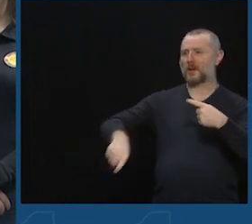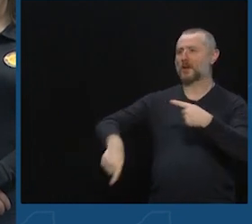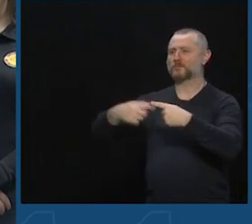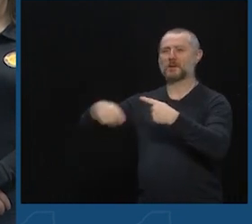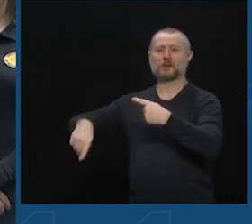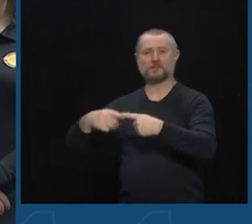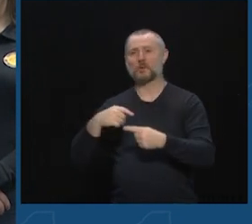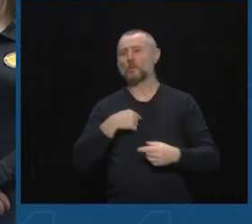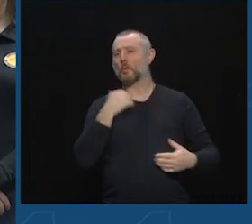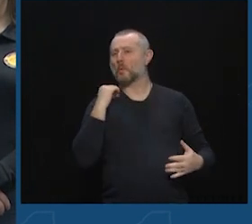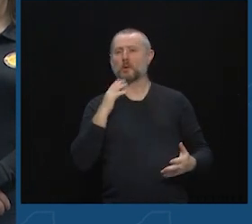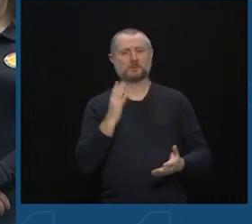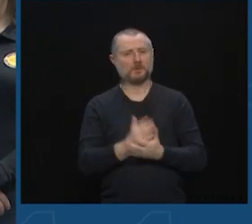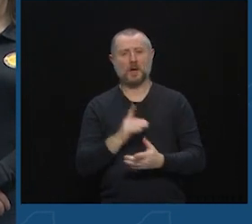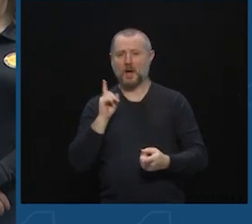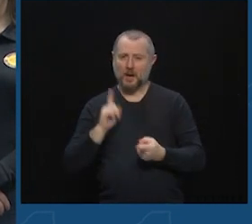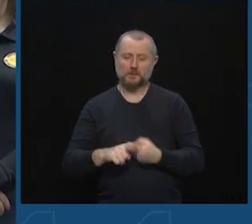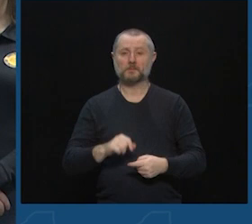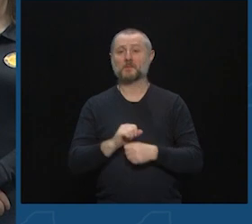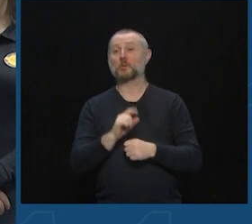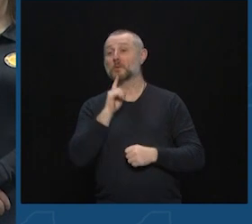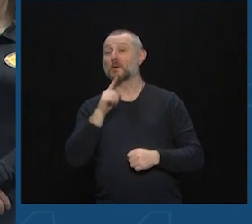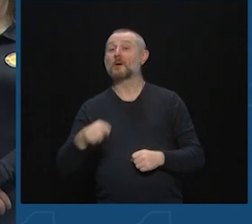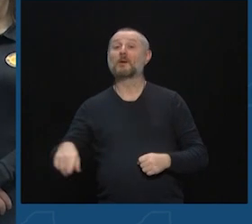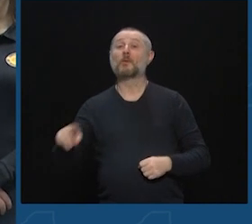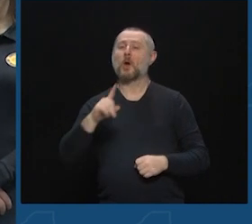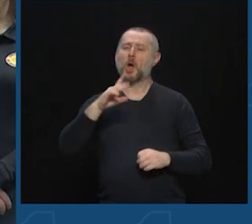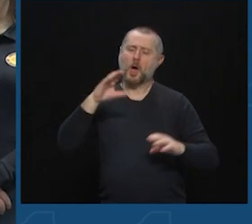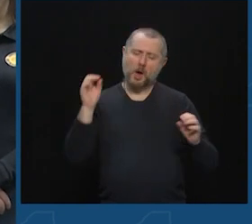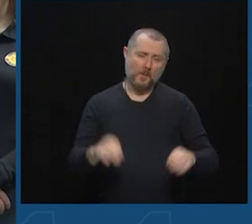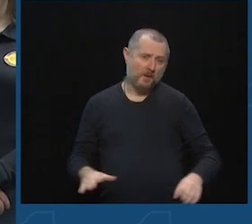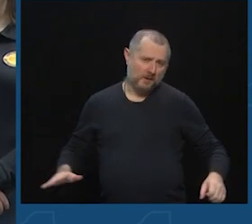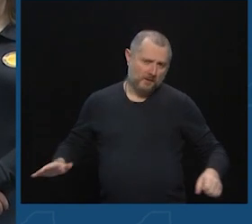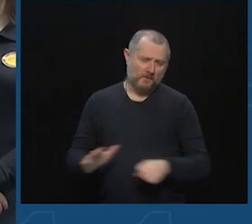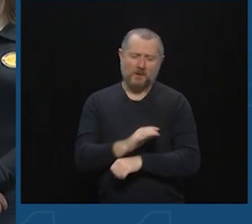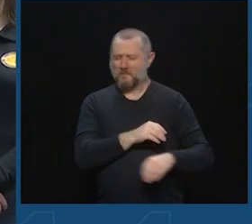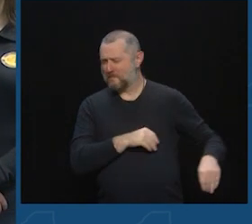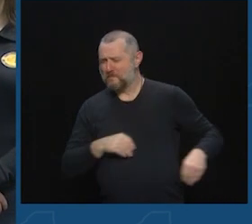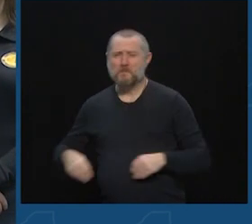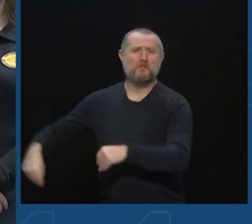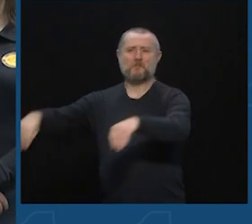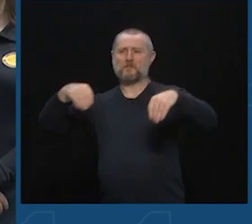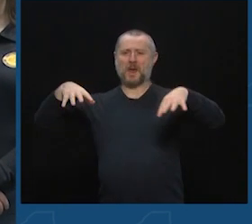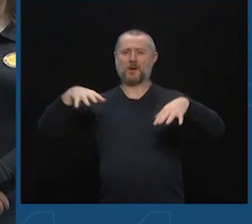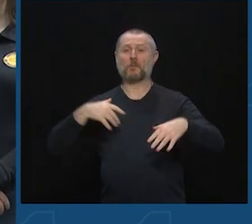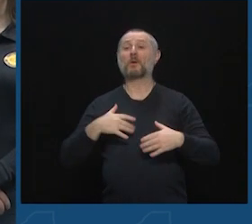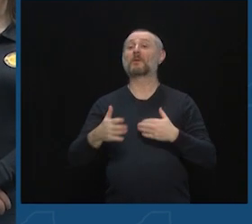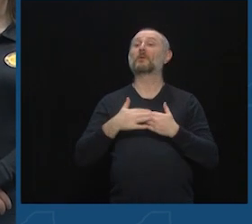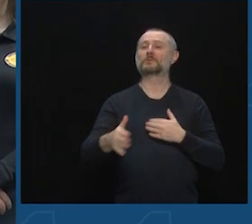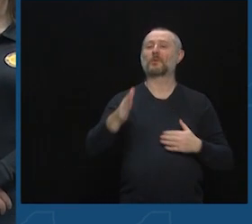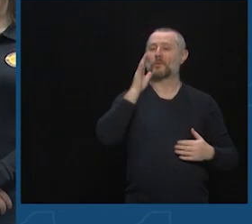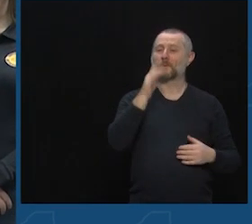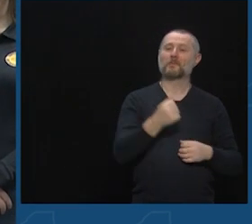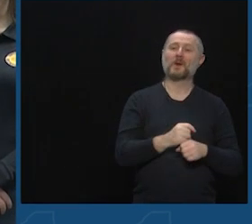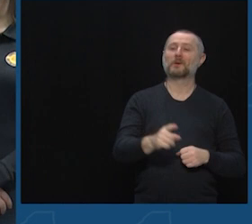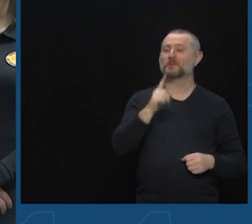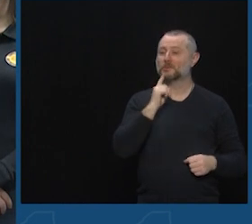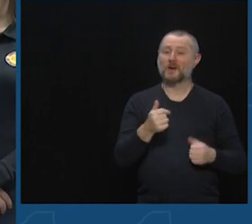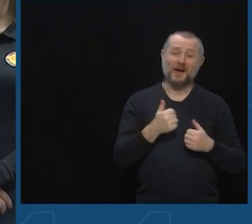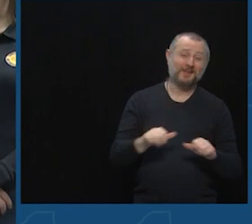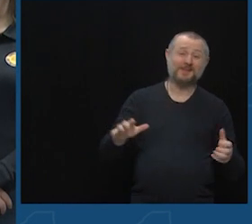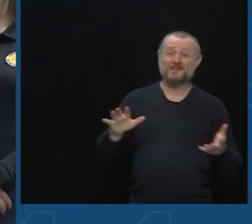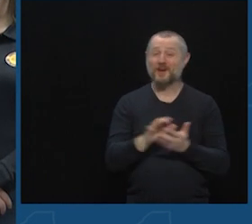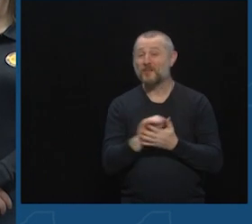until every customer has been restored, and the job only continues from there, making sure that we have any additional damage out